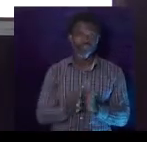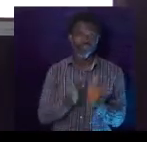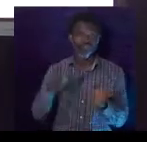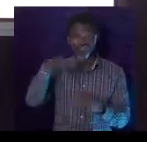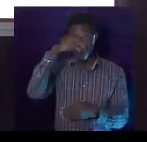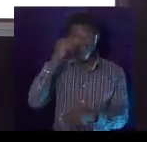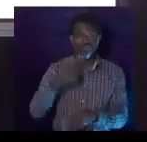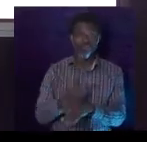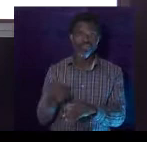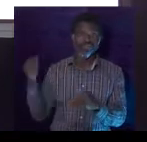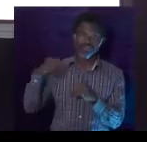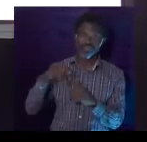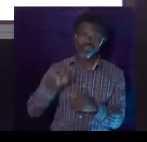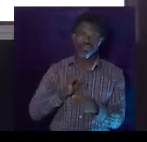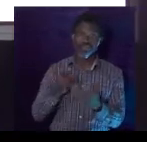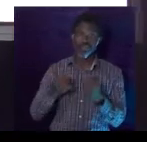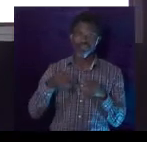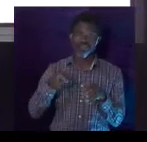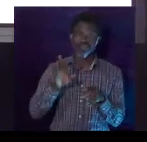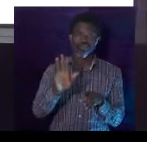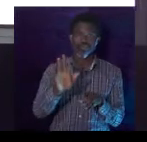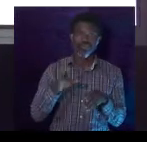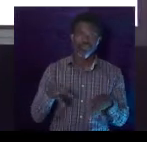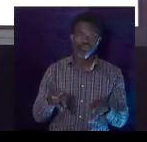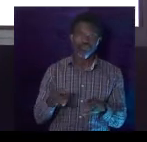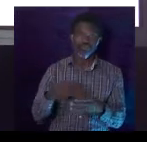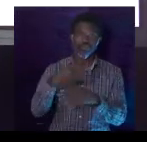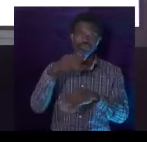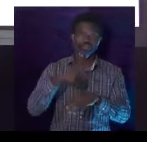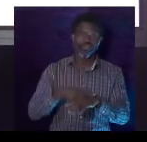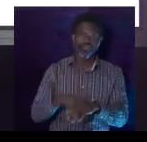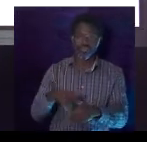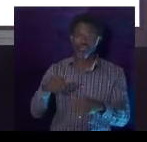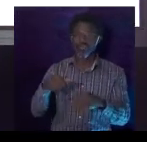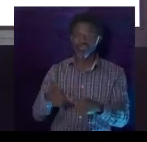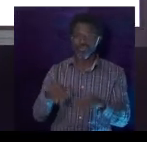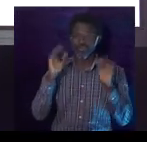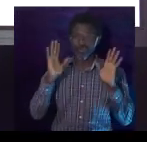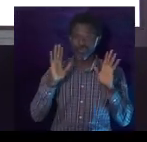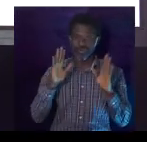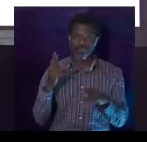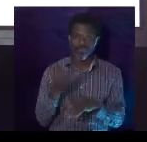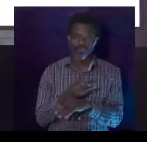lesson. Till I come your way next time, remain wonderful mathematicians.